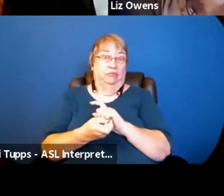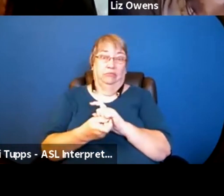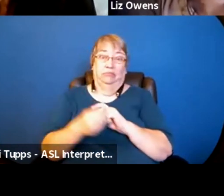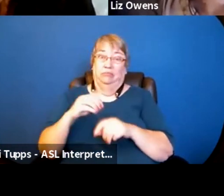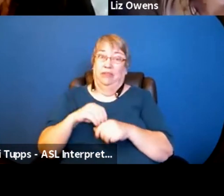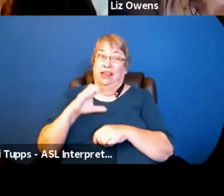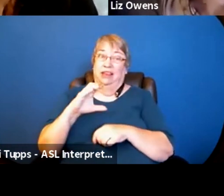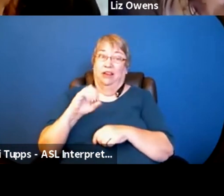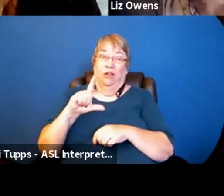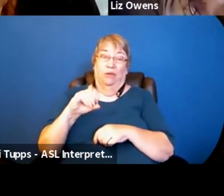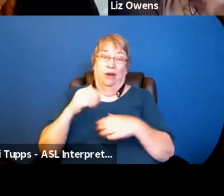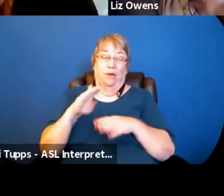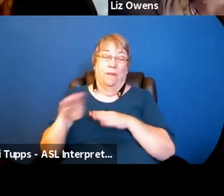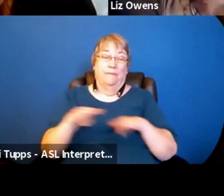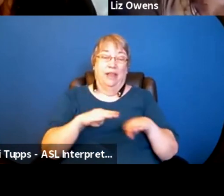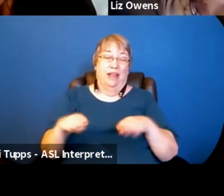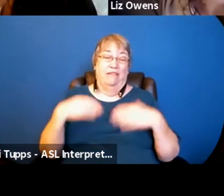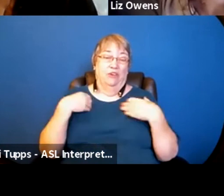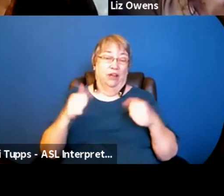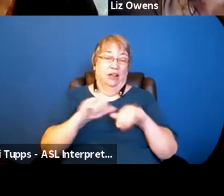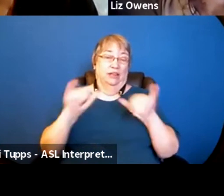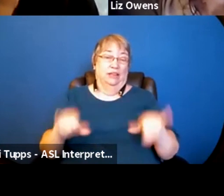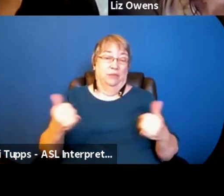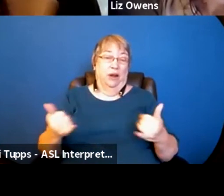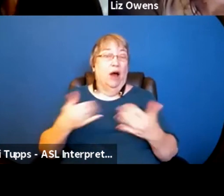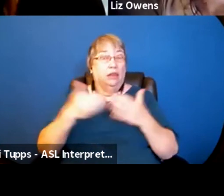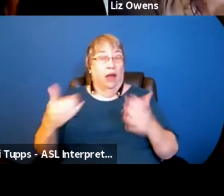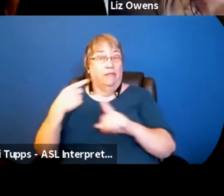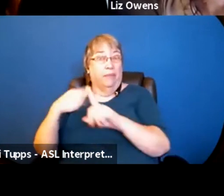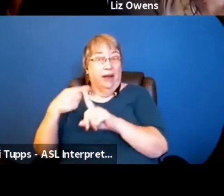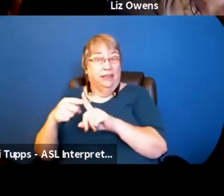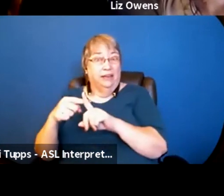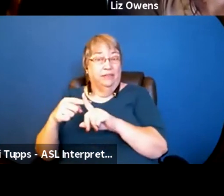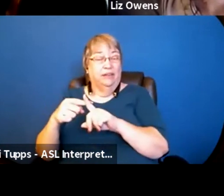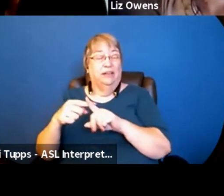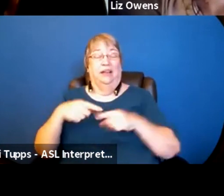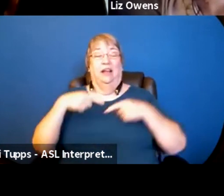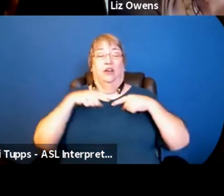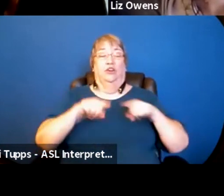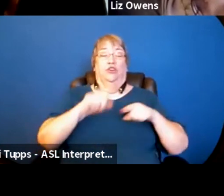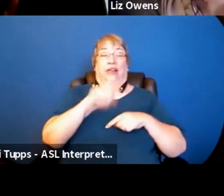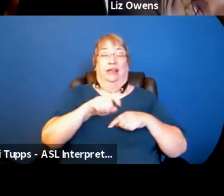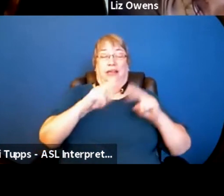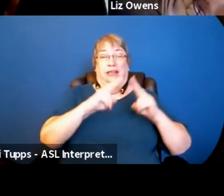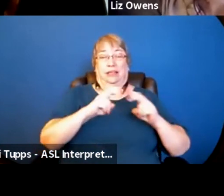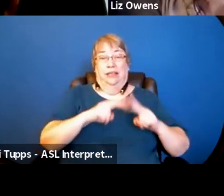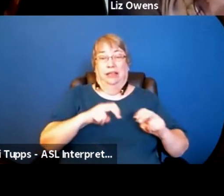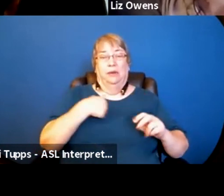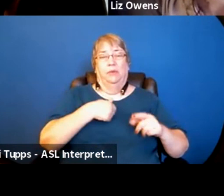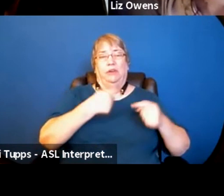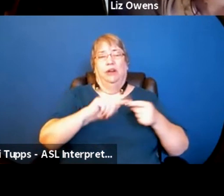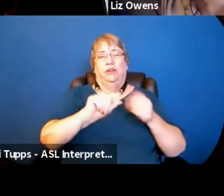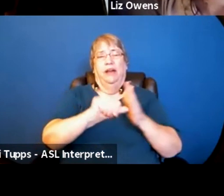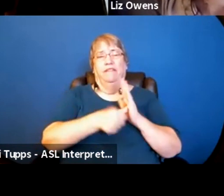right now. And I think there's a lot of good happening as well. We did try to highlight throughout the needs assessment some of the innovations, some of the